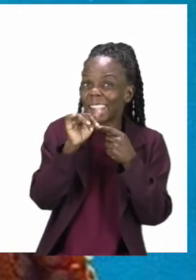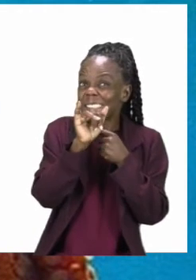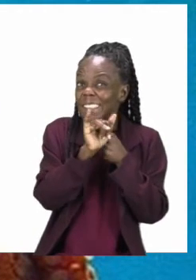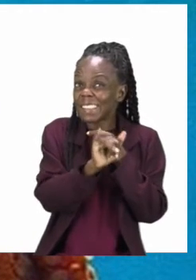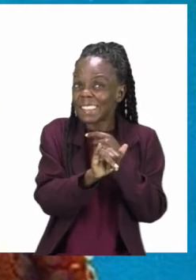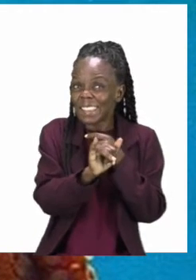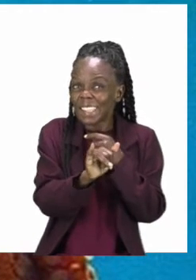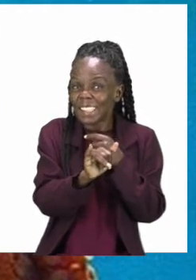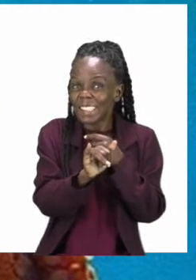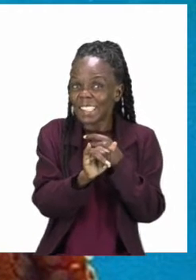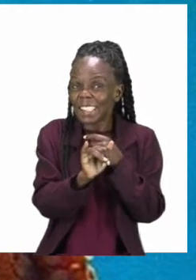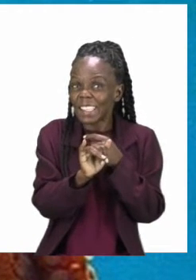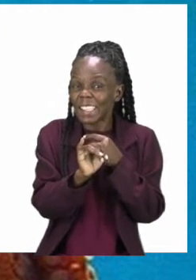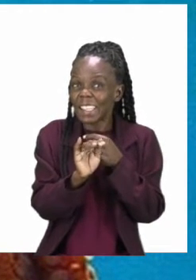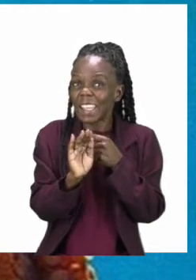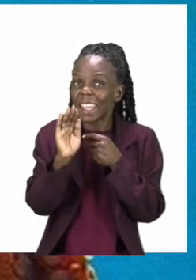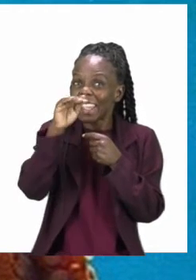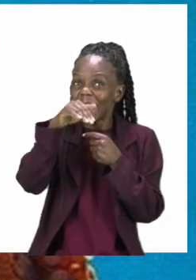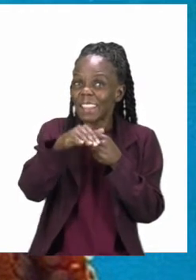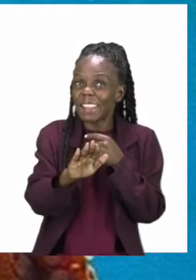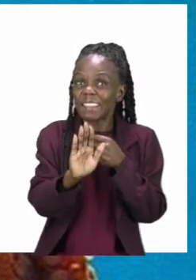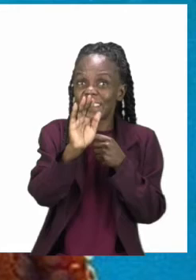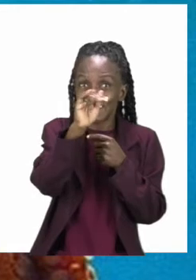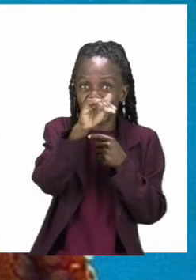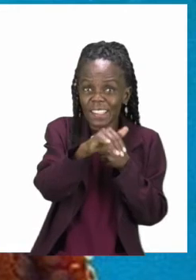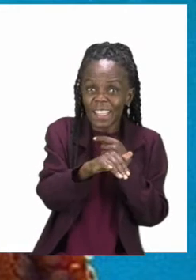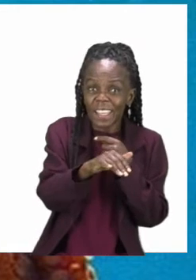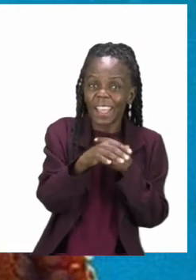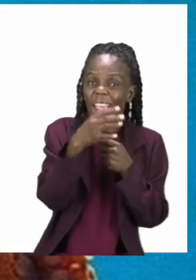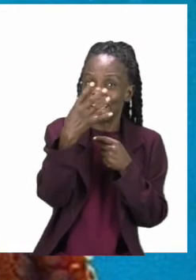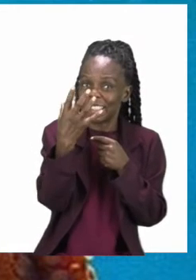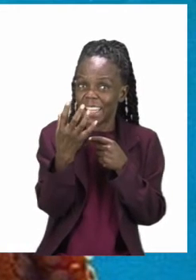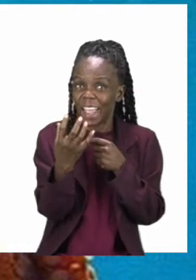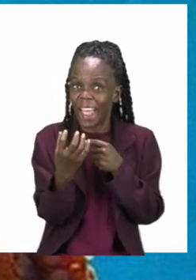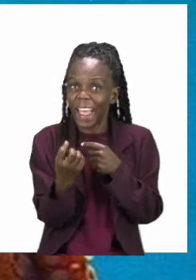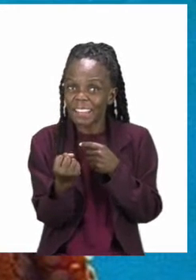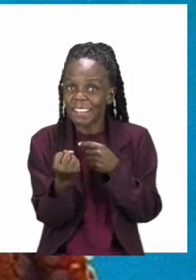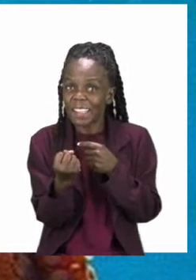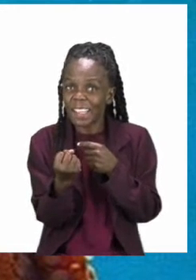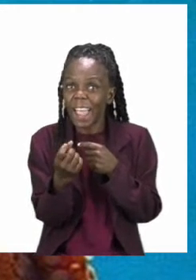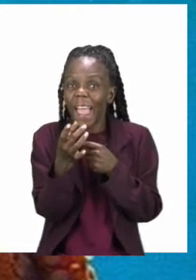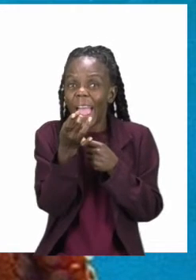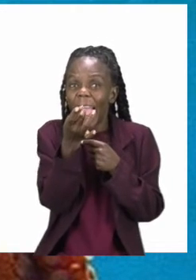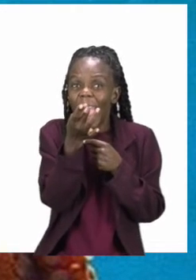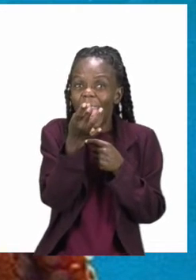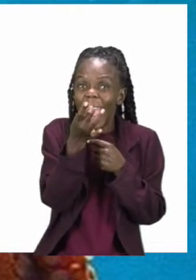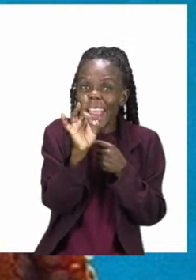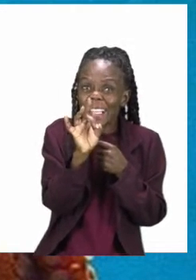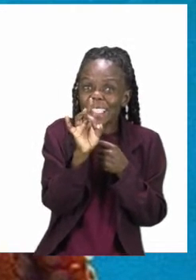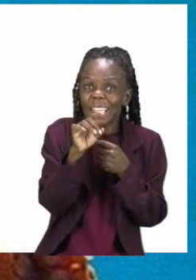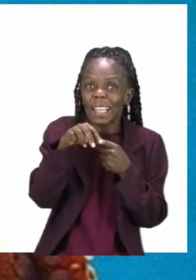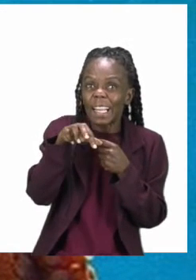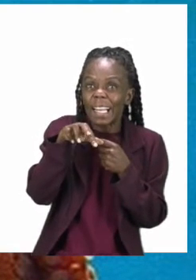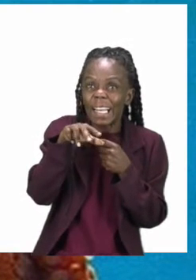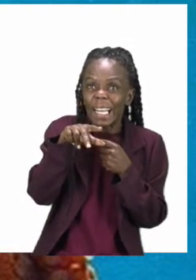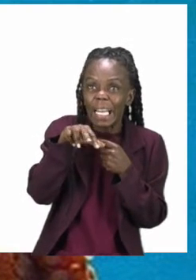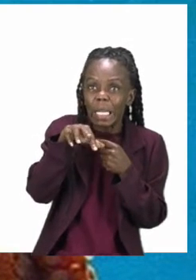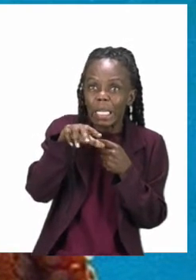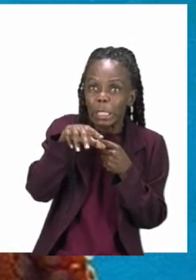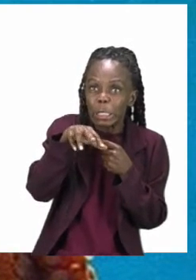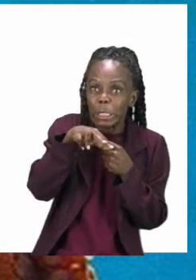it has 8 legs. What do we call this